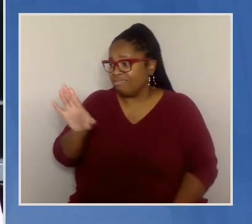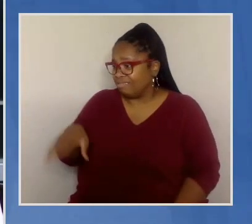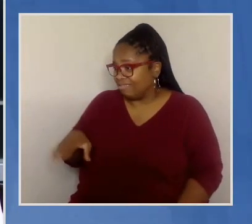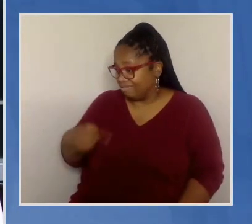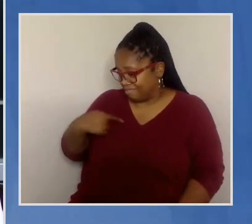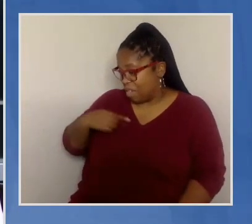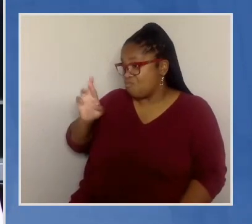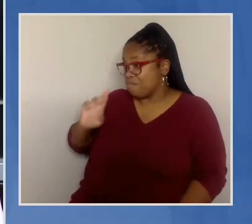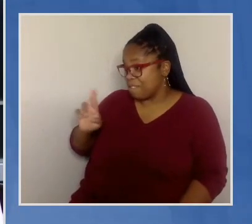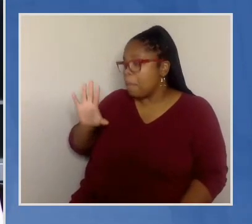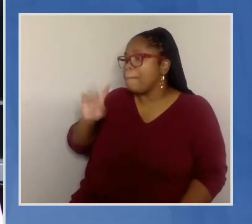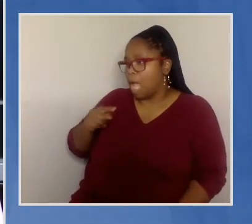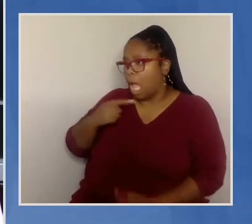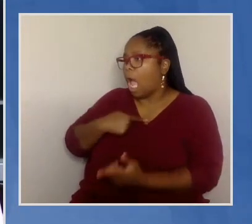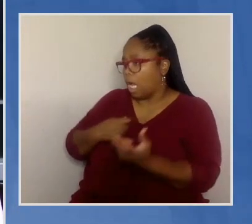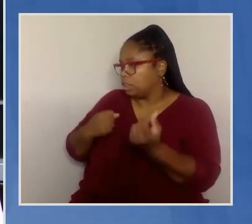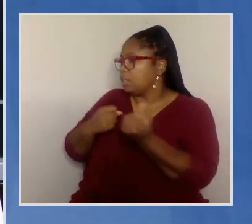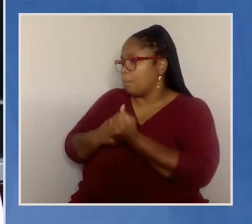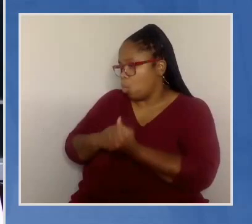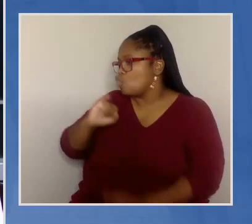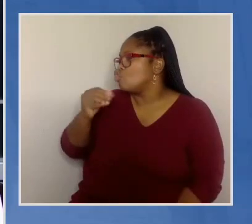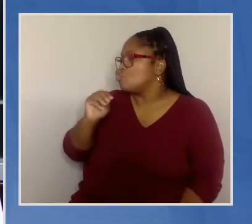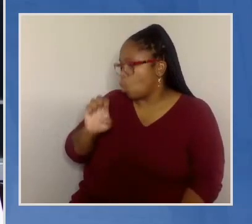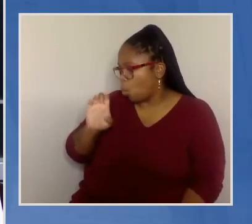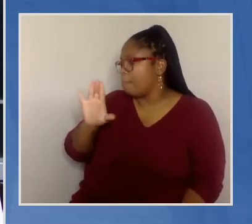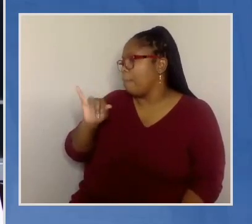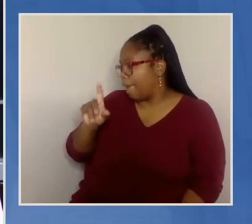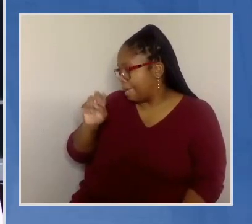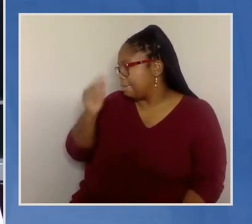I support Joe Biden.